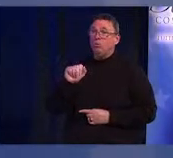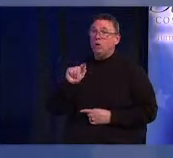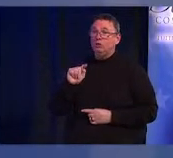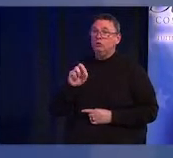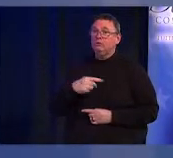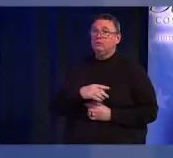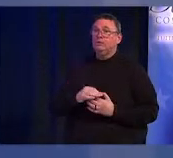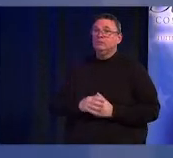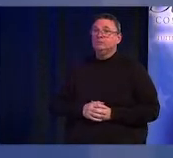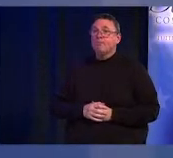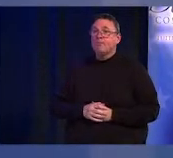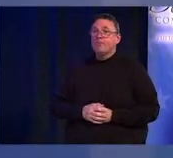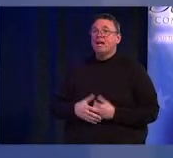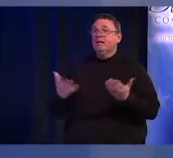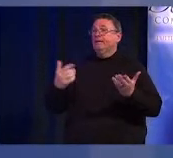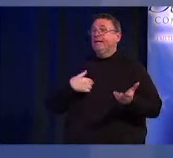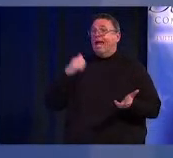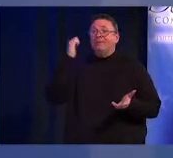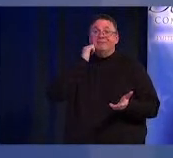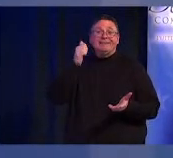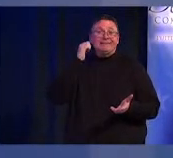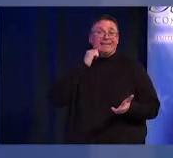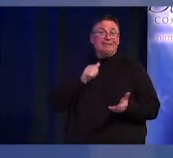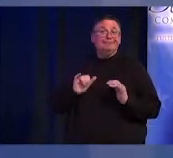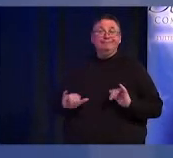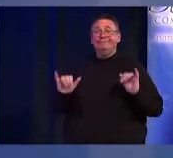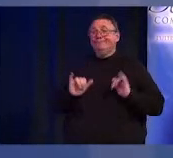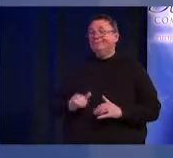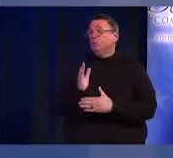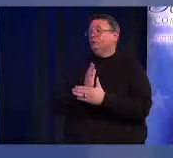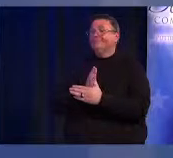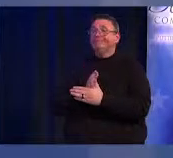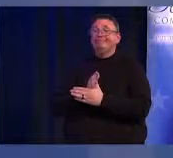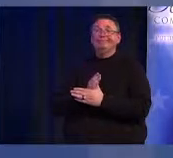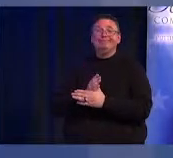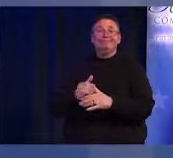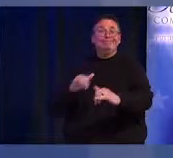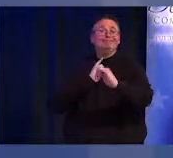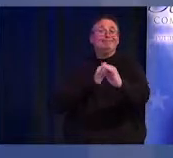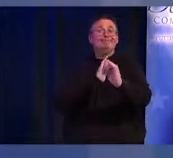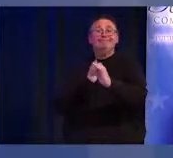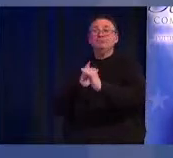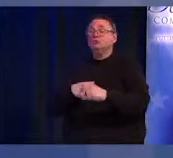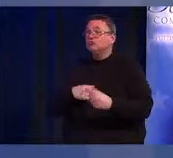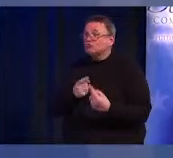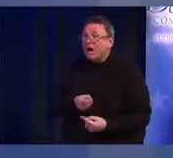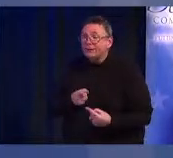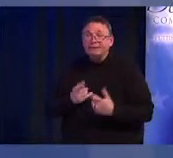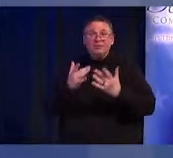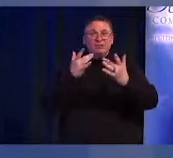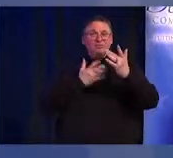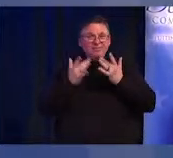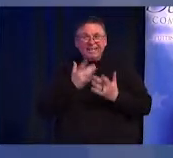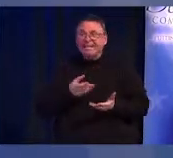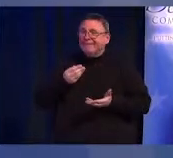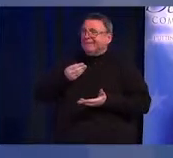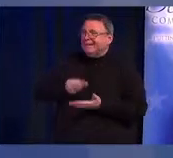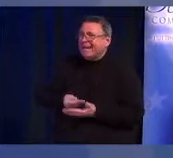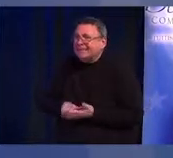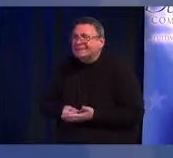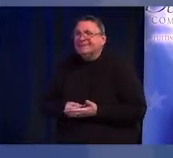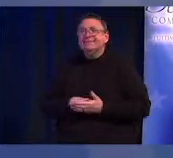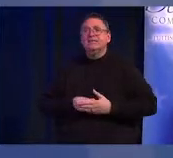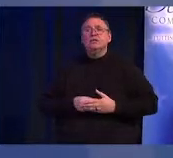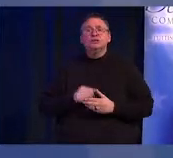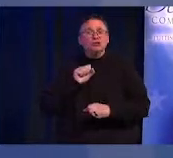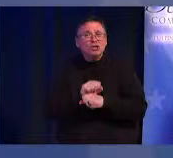I'm just an everyday average Hoosier. I've struggled in the past with financial issues,